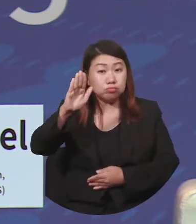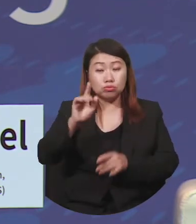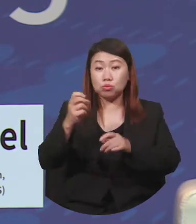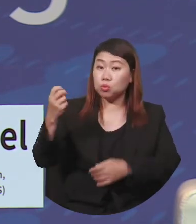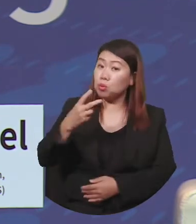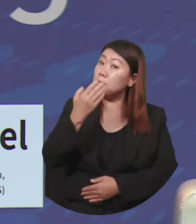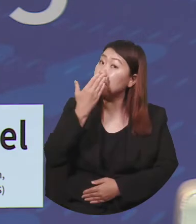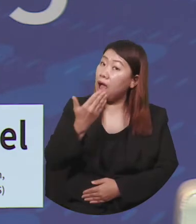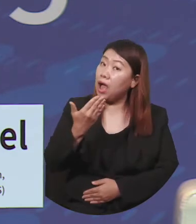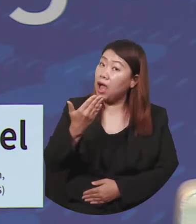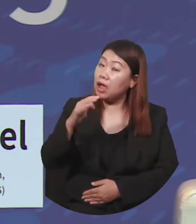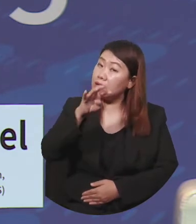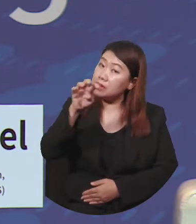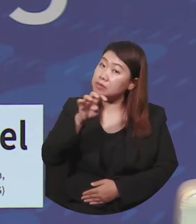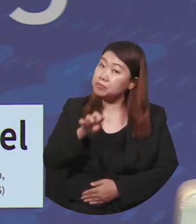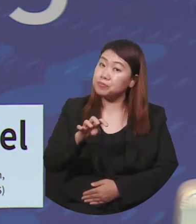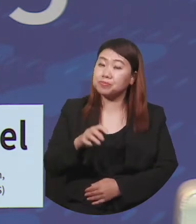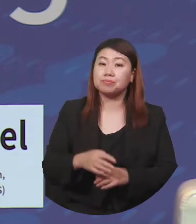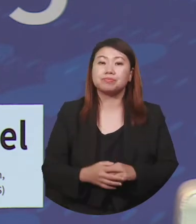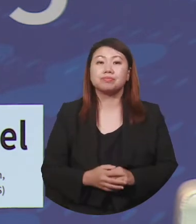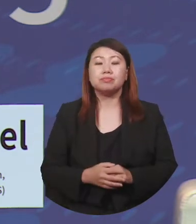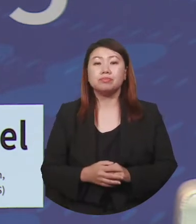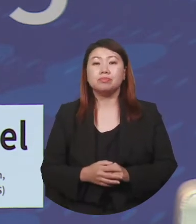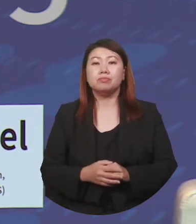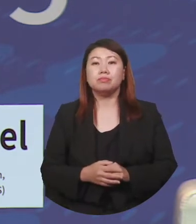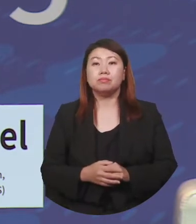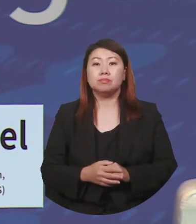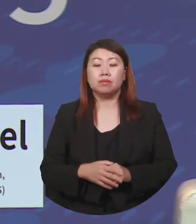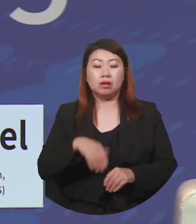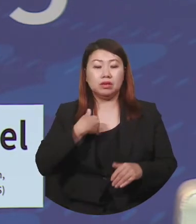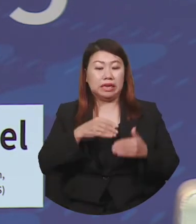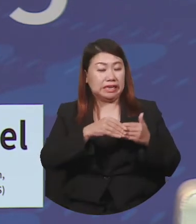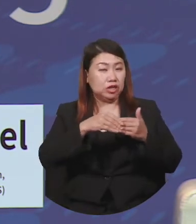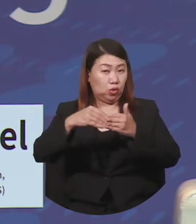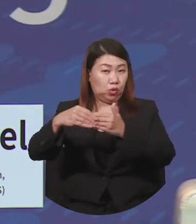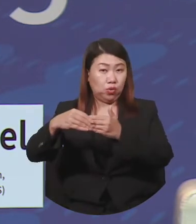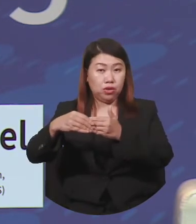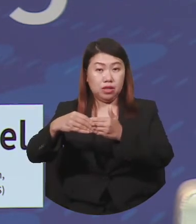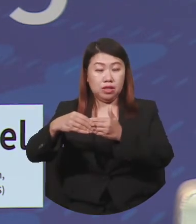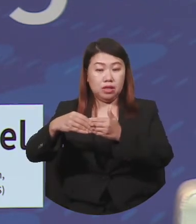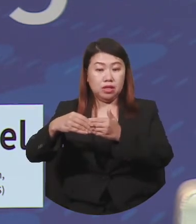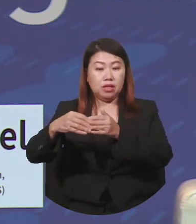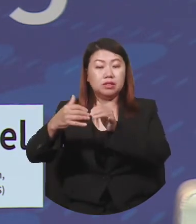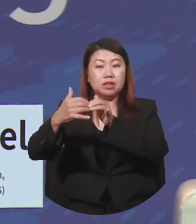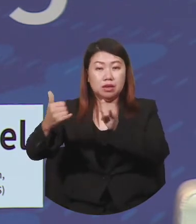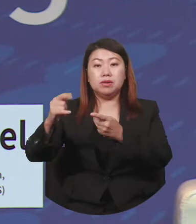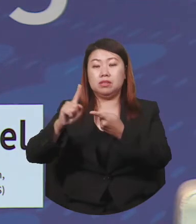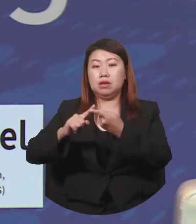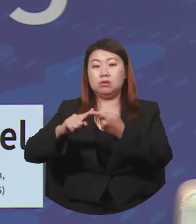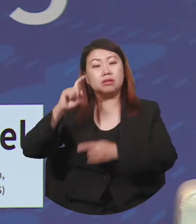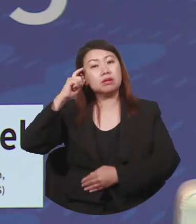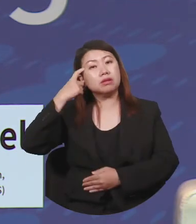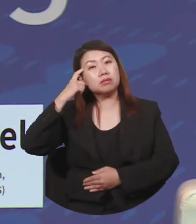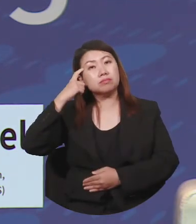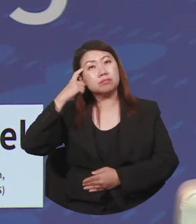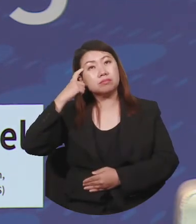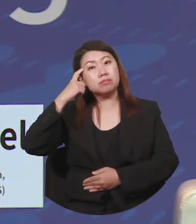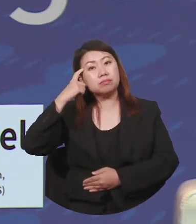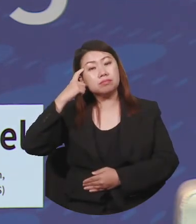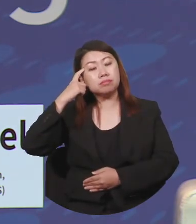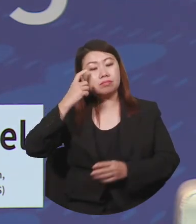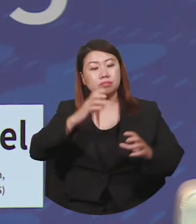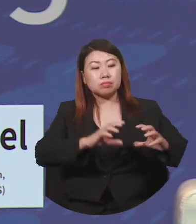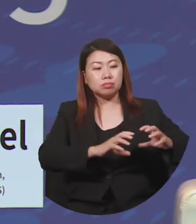about ownership. If countries, and countries not just government, do not own what they are